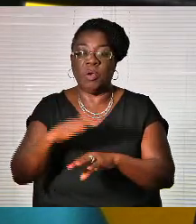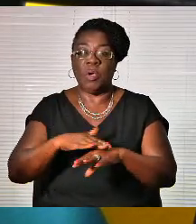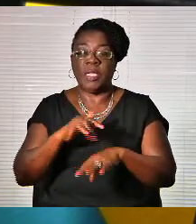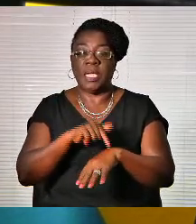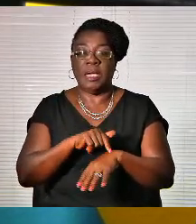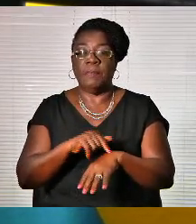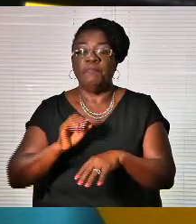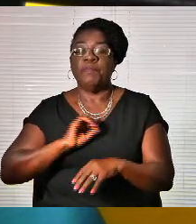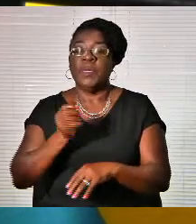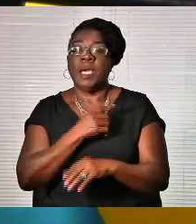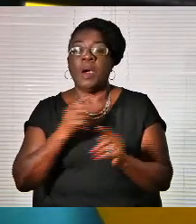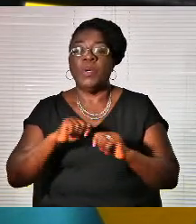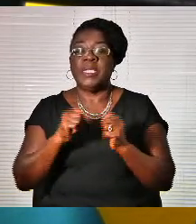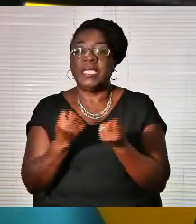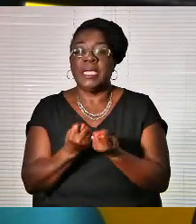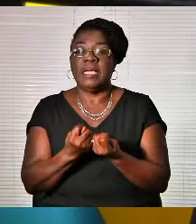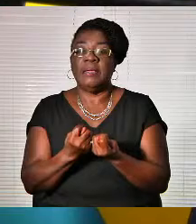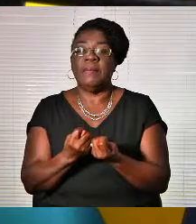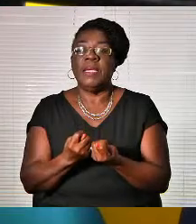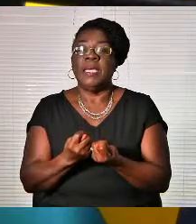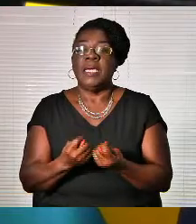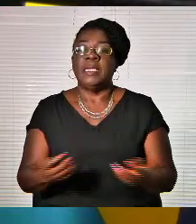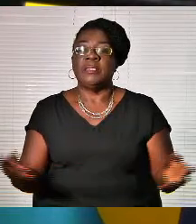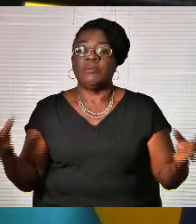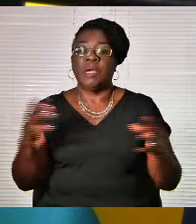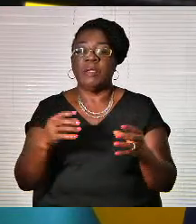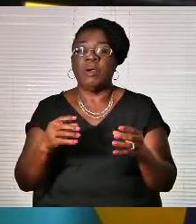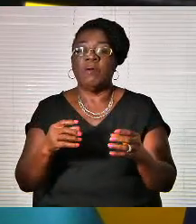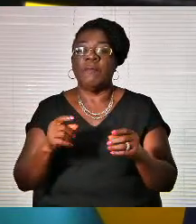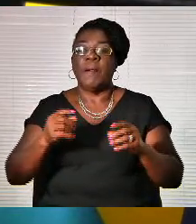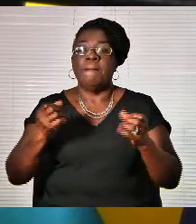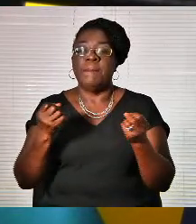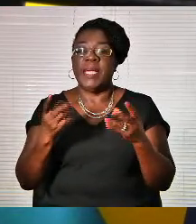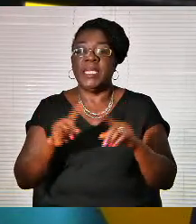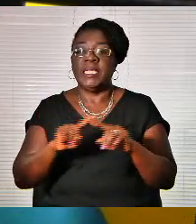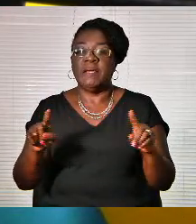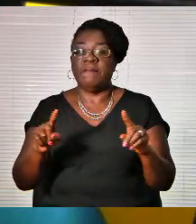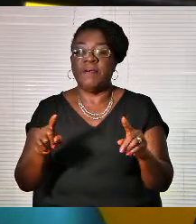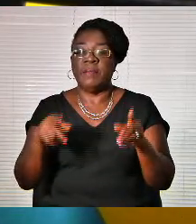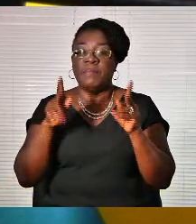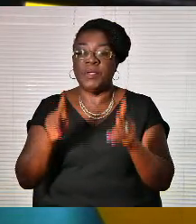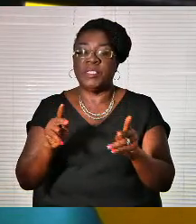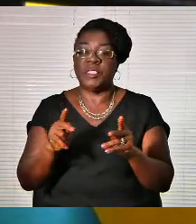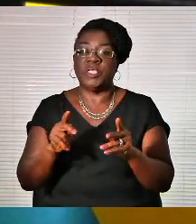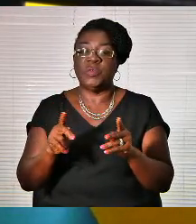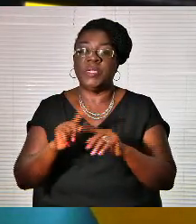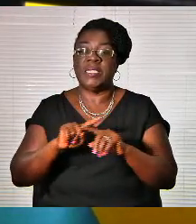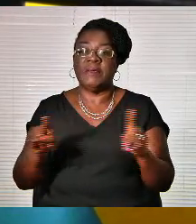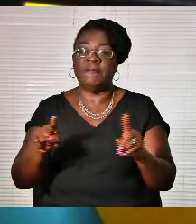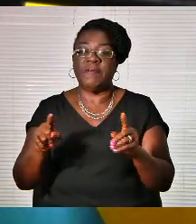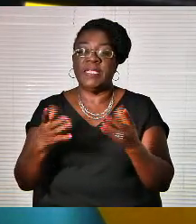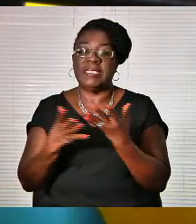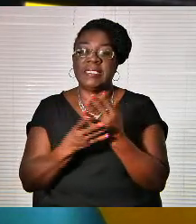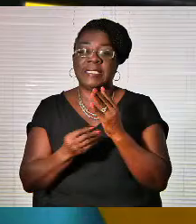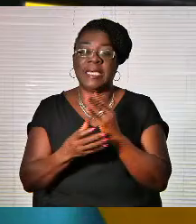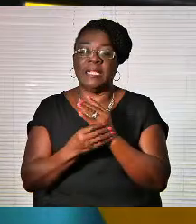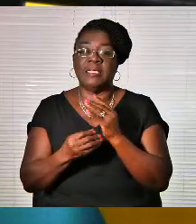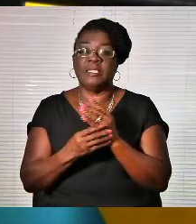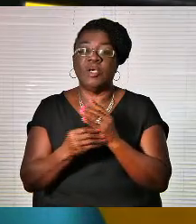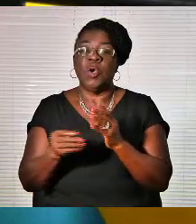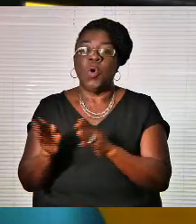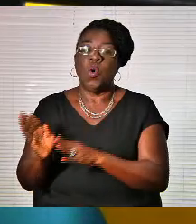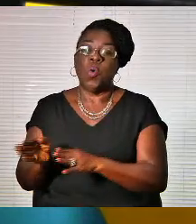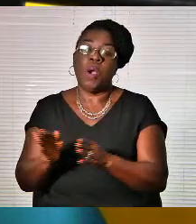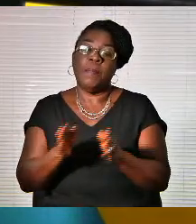is comprised of a variety of persons with various skill sets who are constantly planning, collecting,